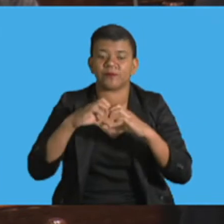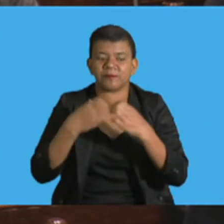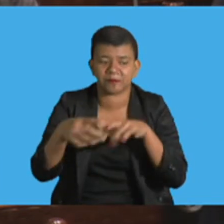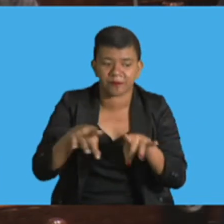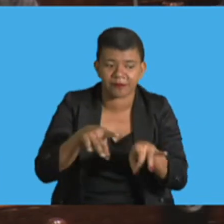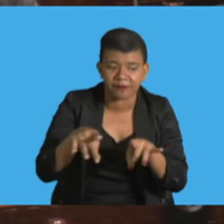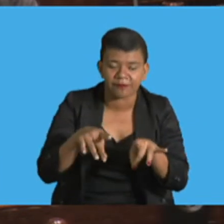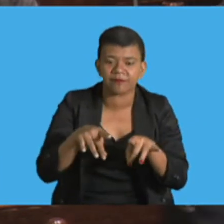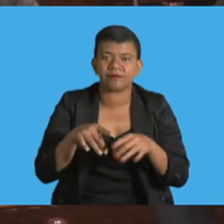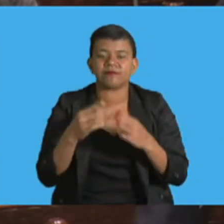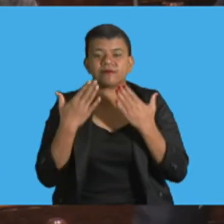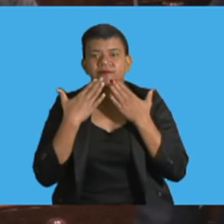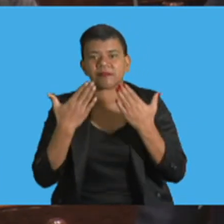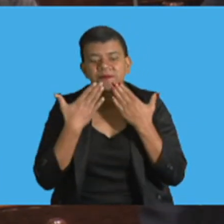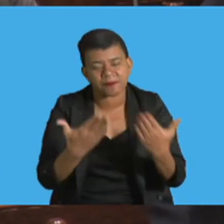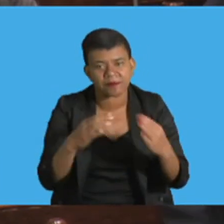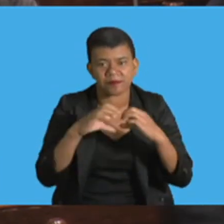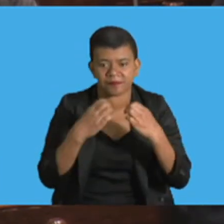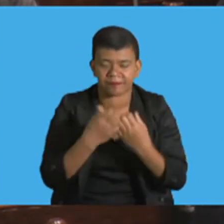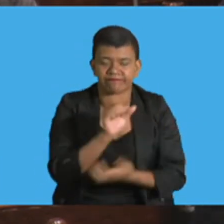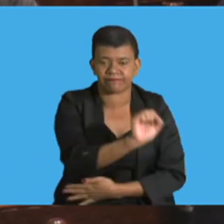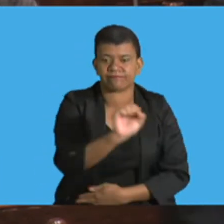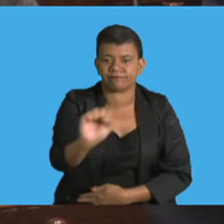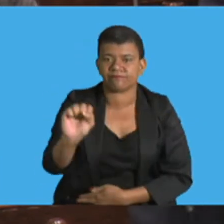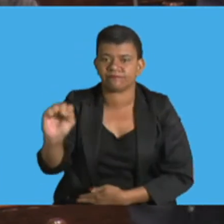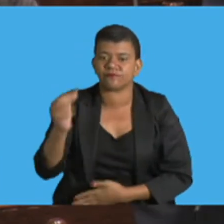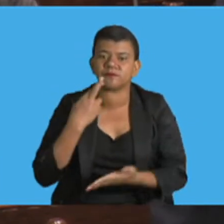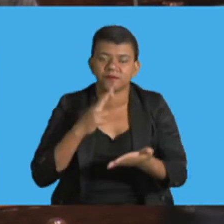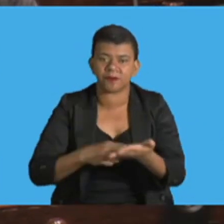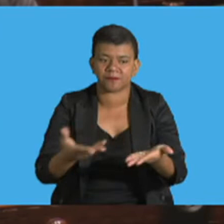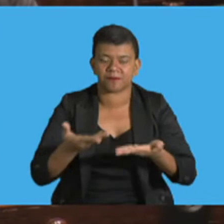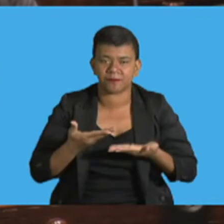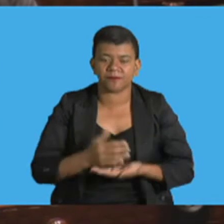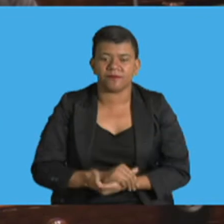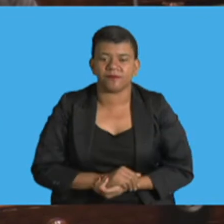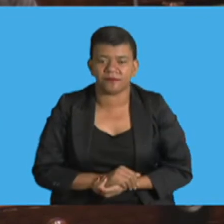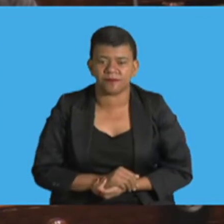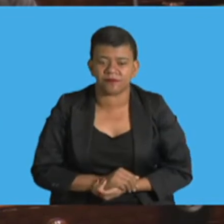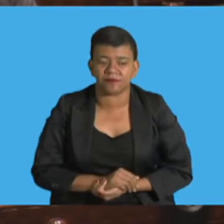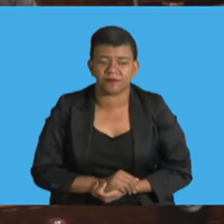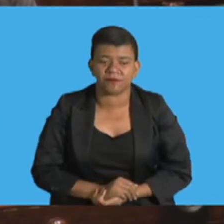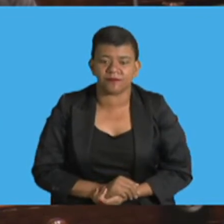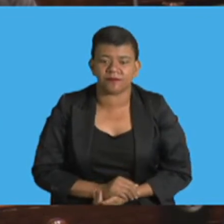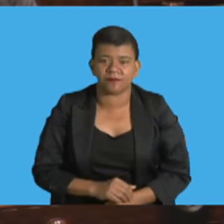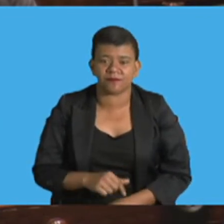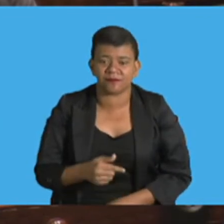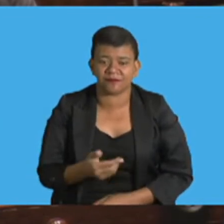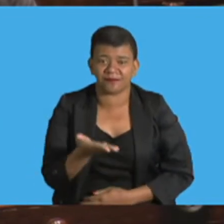committee for the report, Mr. Speaker, sir. Mr. Speaker, sir, the committee talks about